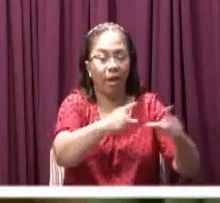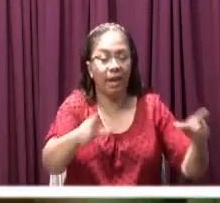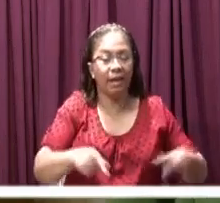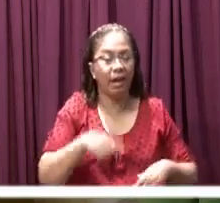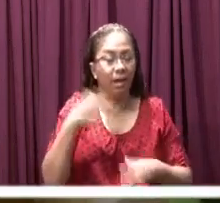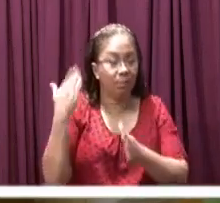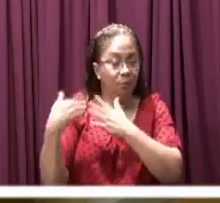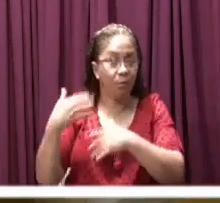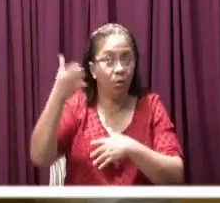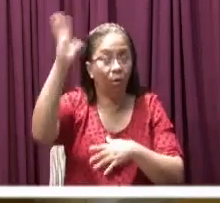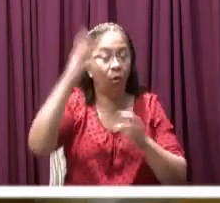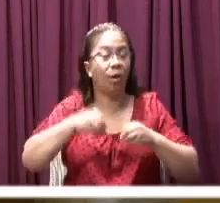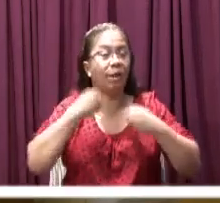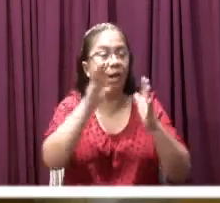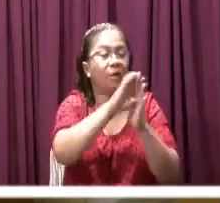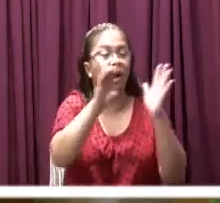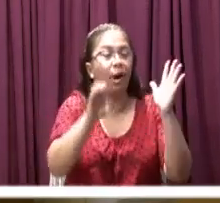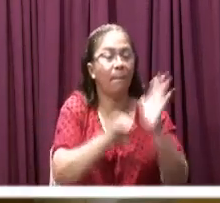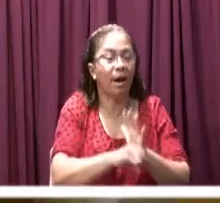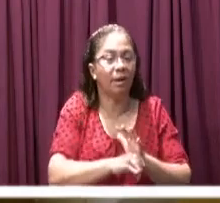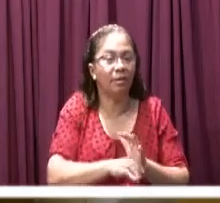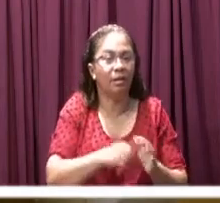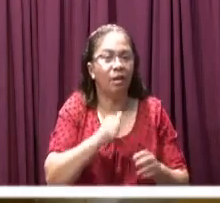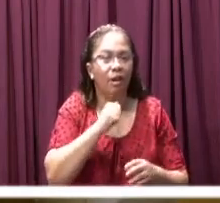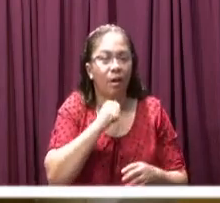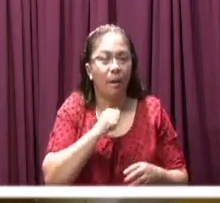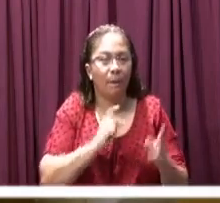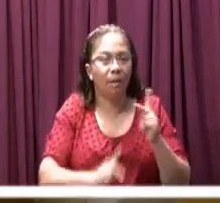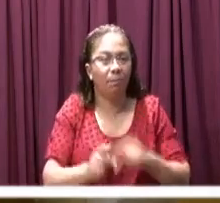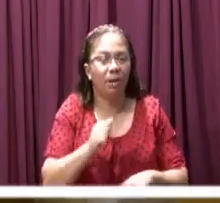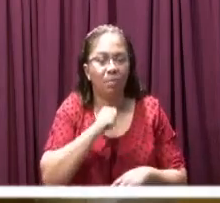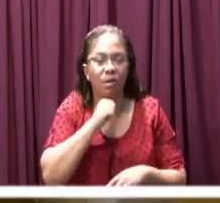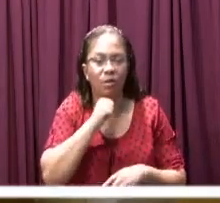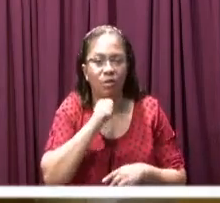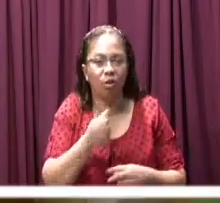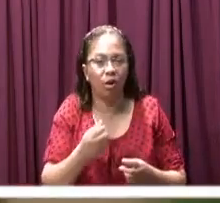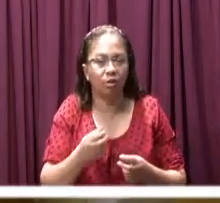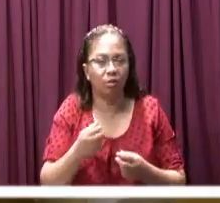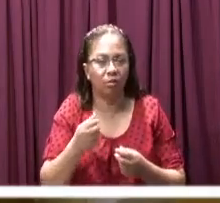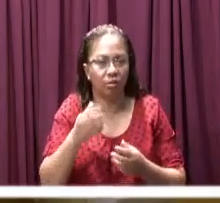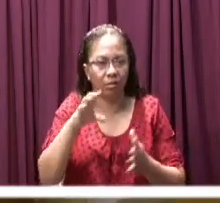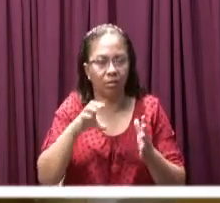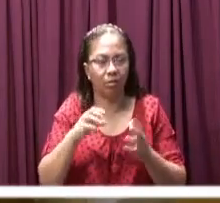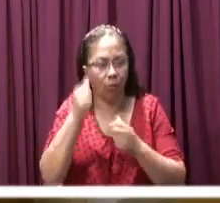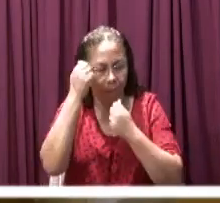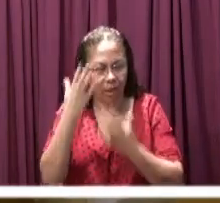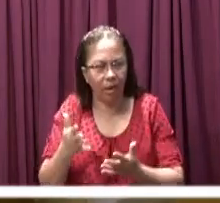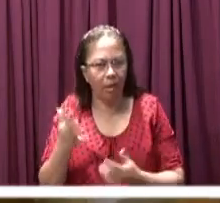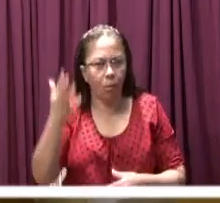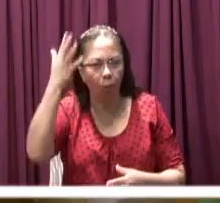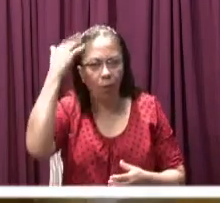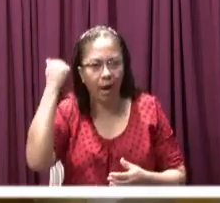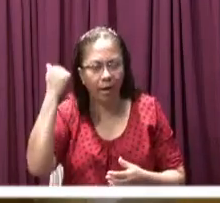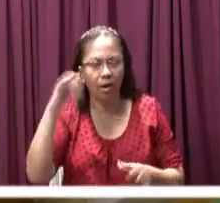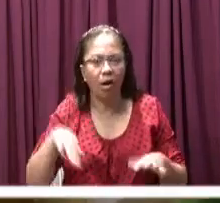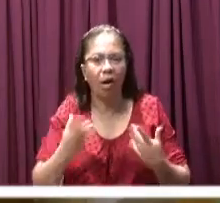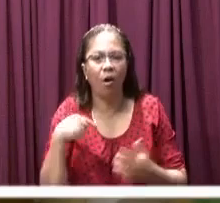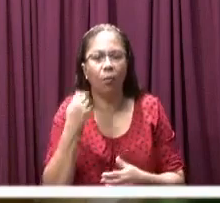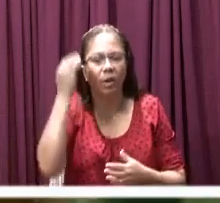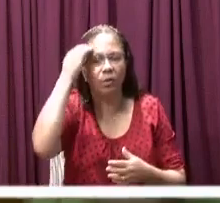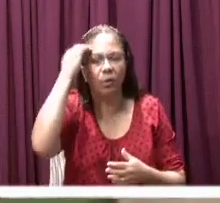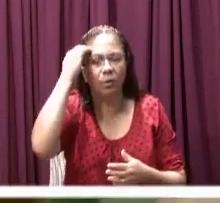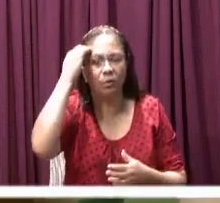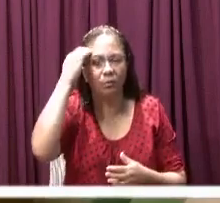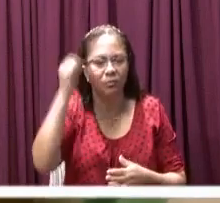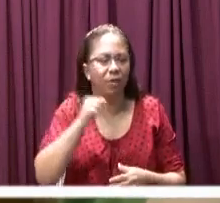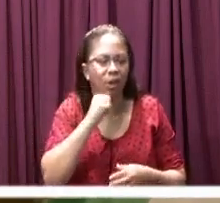been fulfilled. And how we know that? Because the people are like sheep without a shepherd. They have not been following